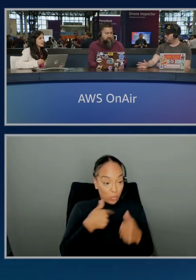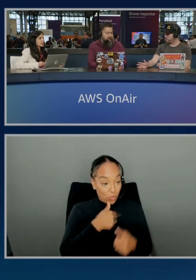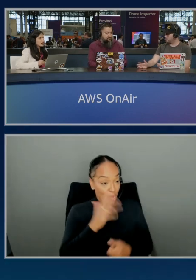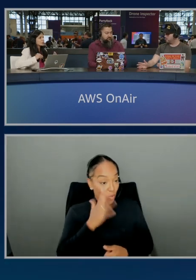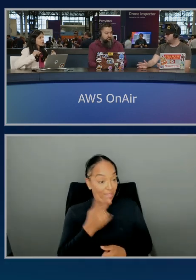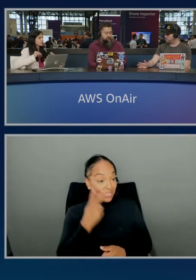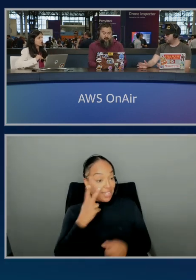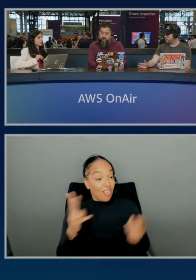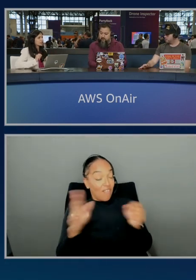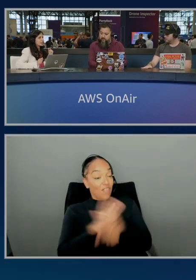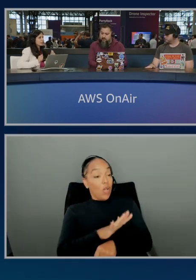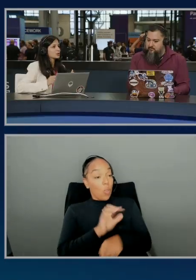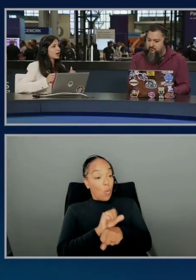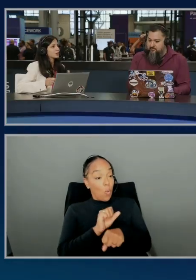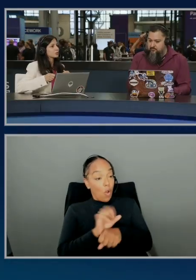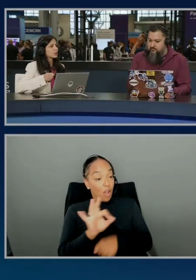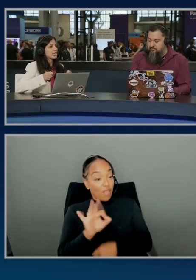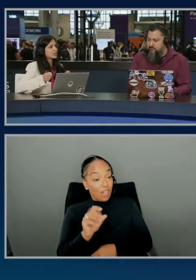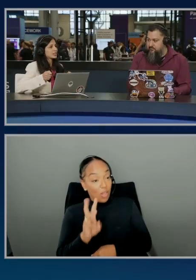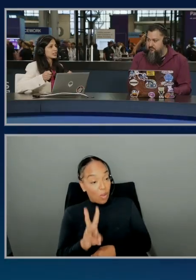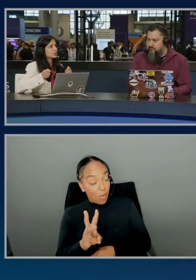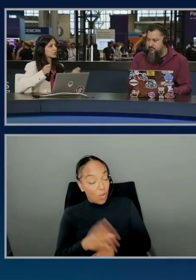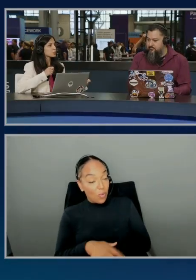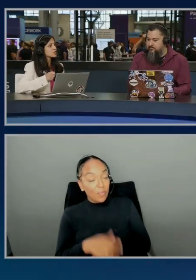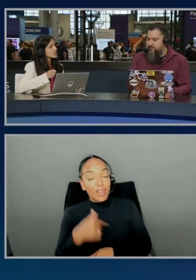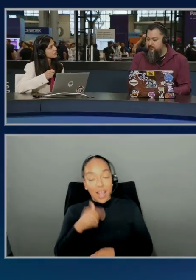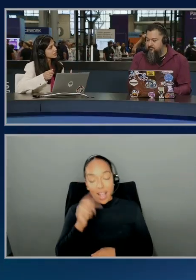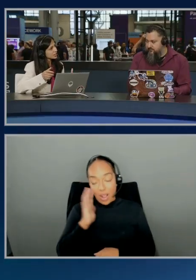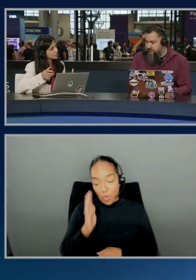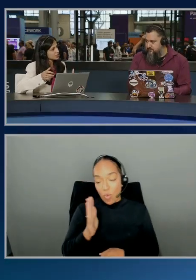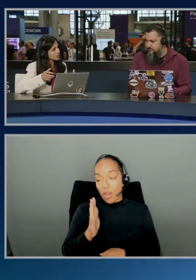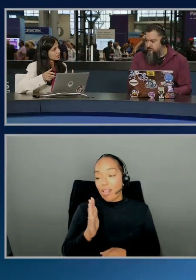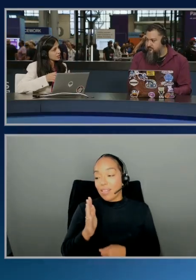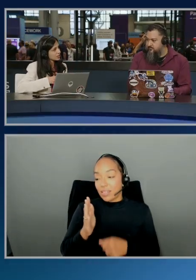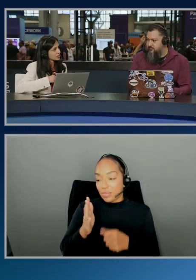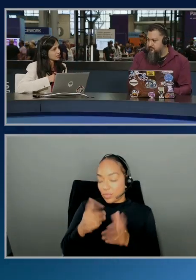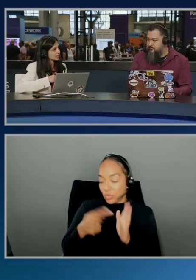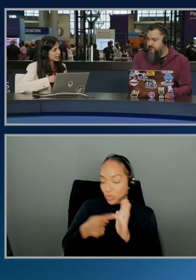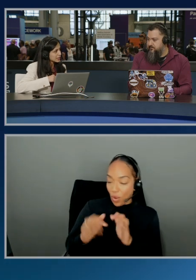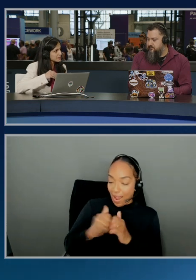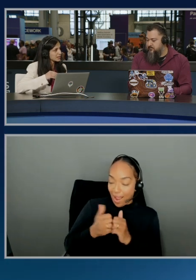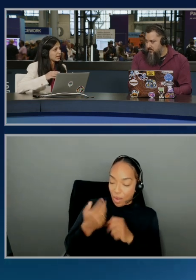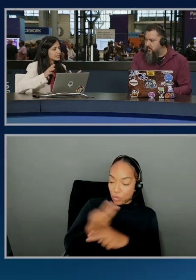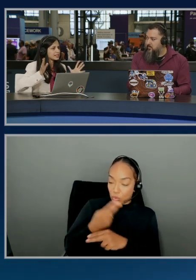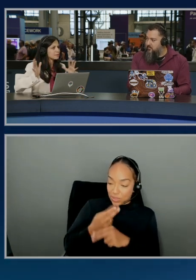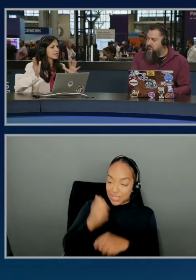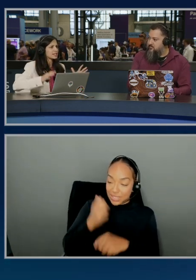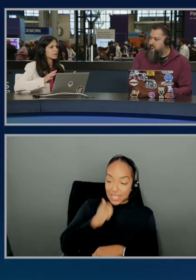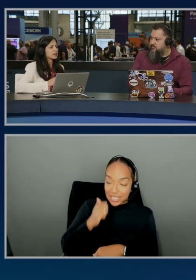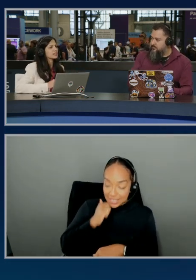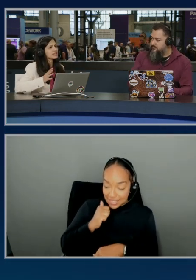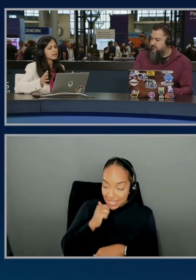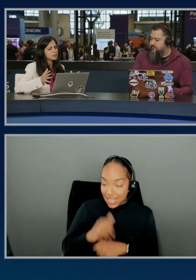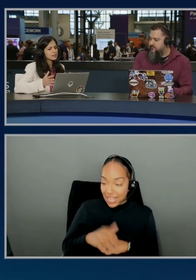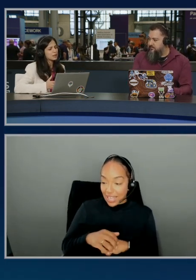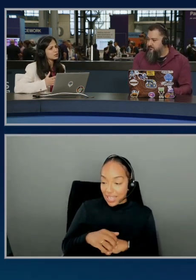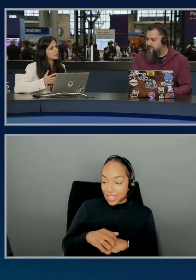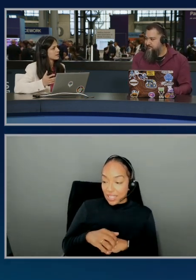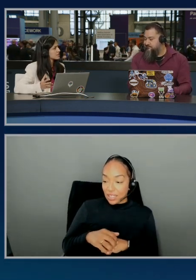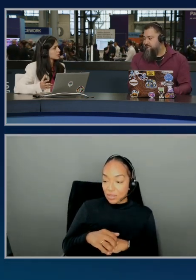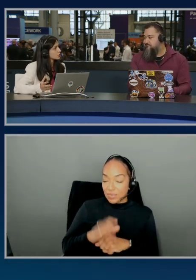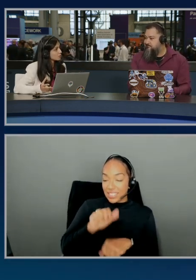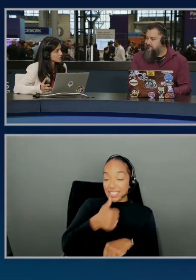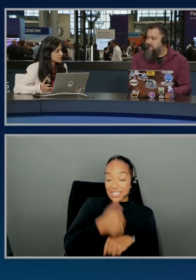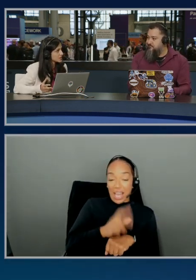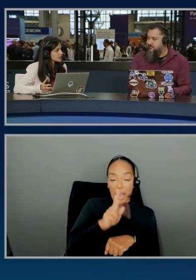workflow? I'm going to get into how you will actually use it in your day-to-day lives. Okay. Let's skip the setup part. The setup is part